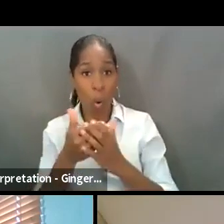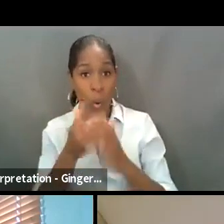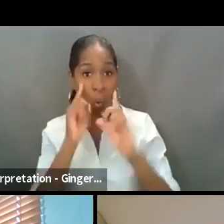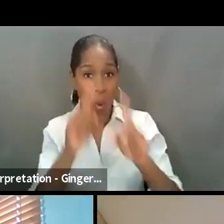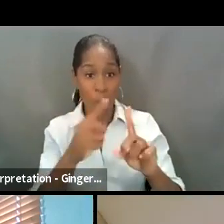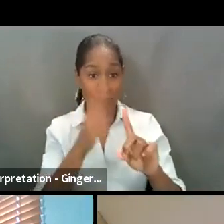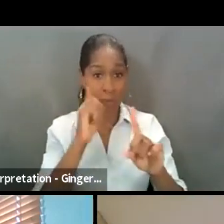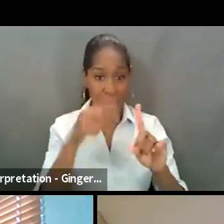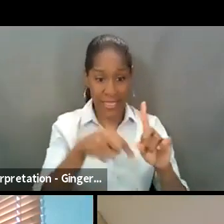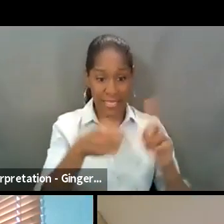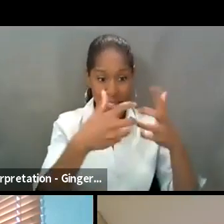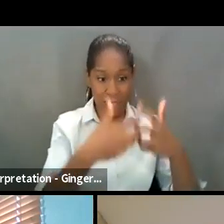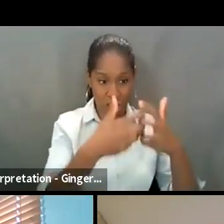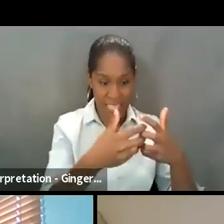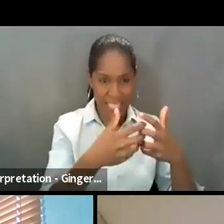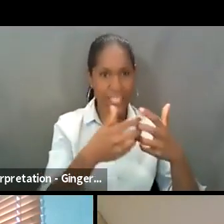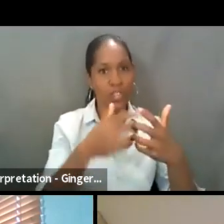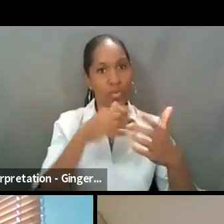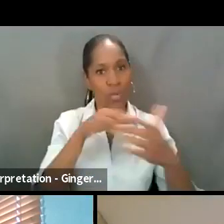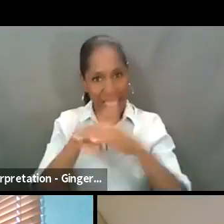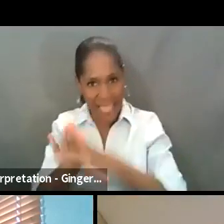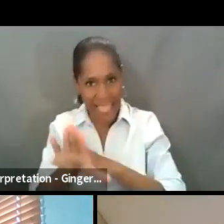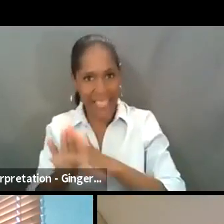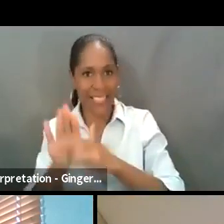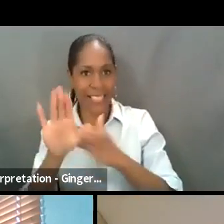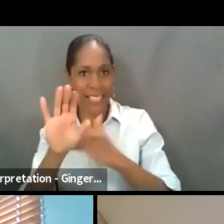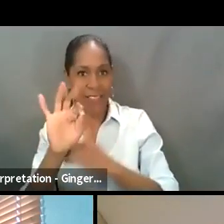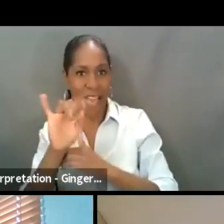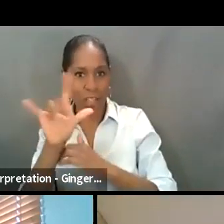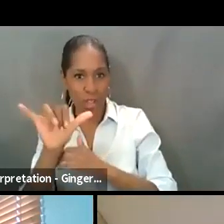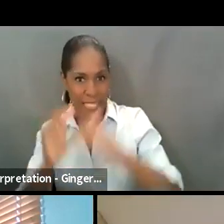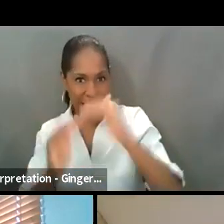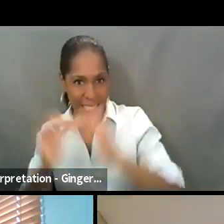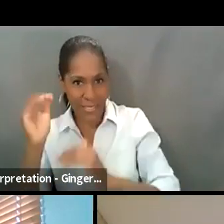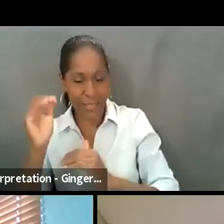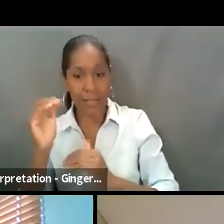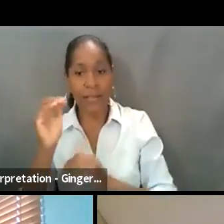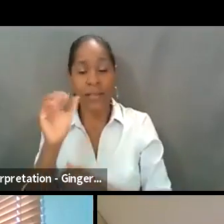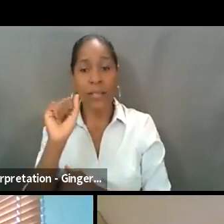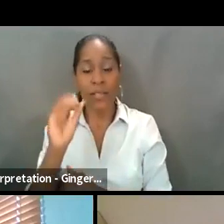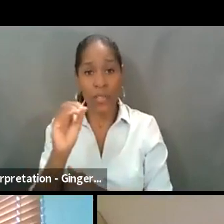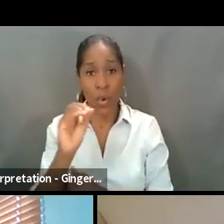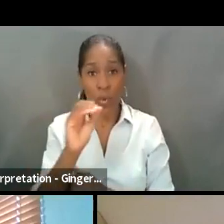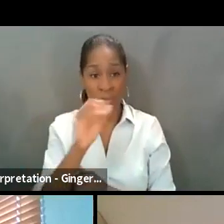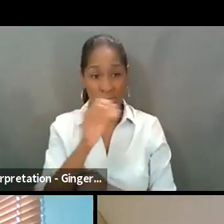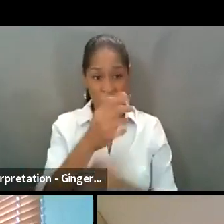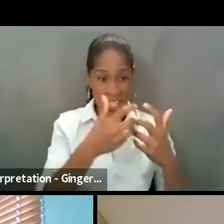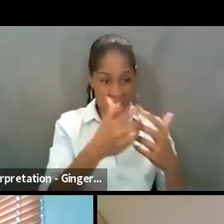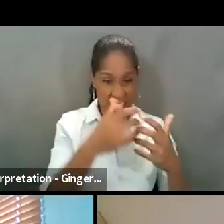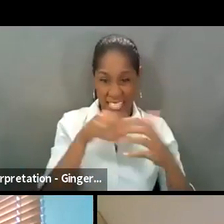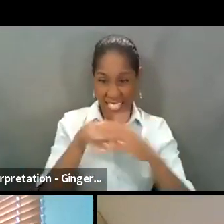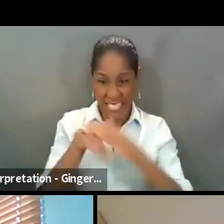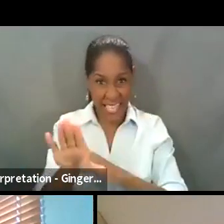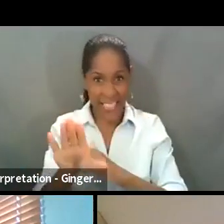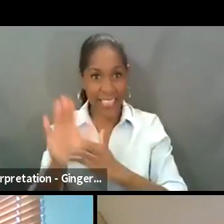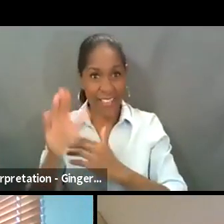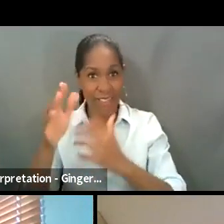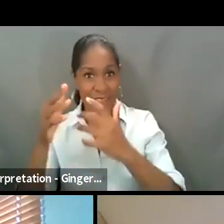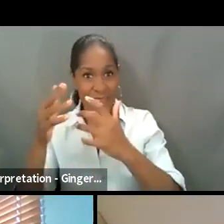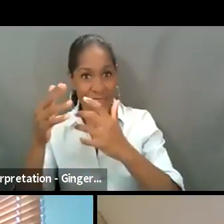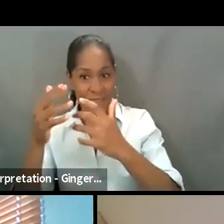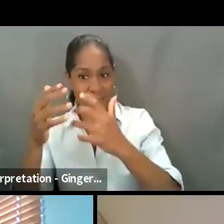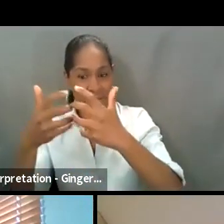factory, or our cells, are that factory. The machine gets in the factory, it uses up all of the equipment, all of the tools that the factory